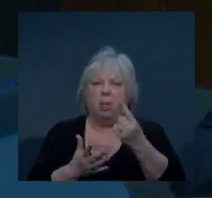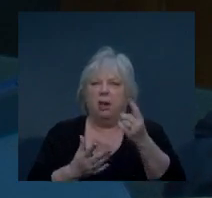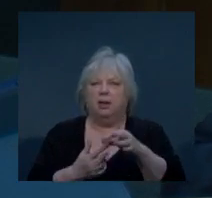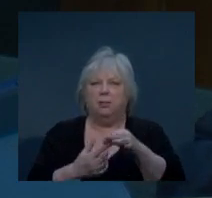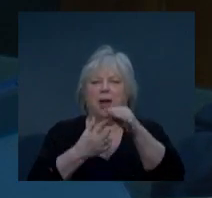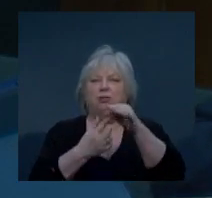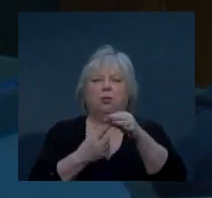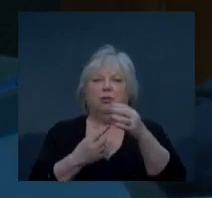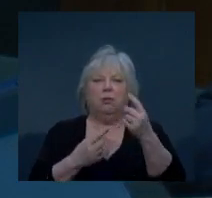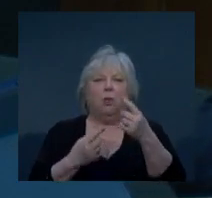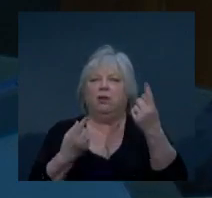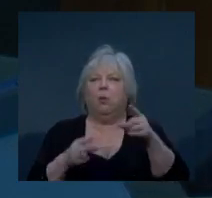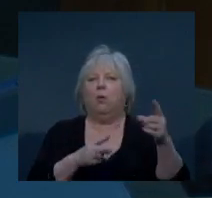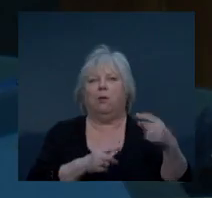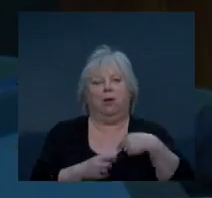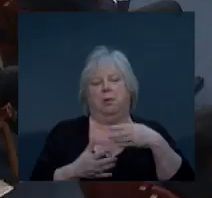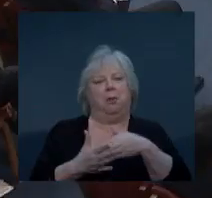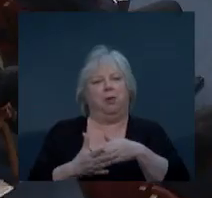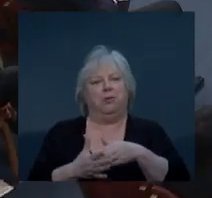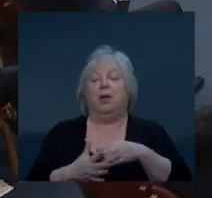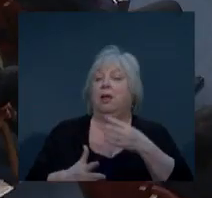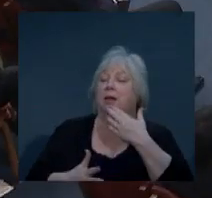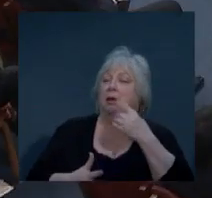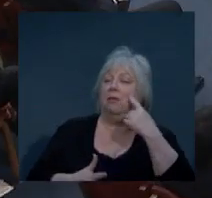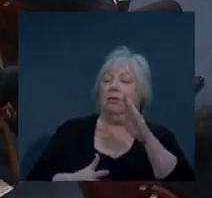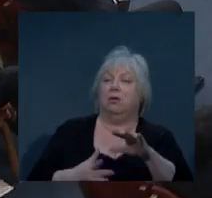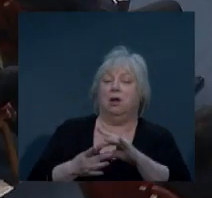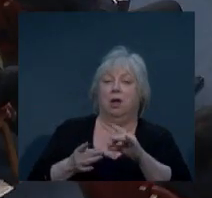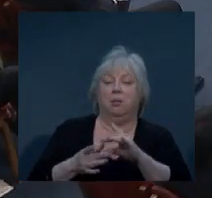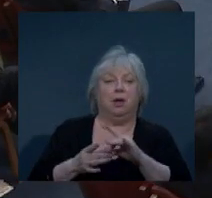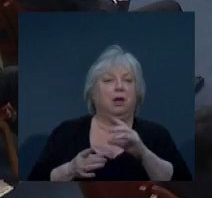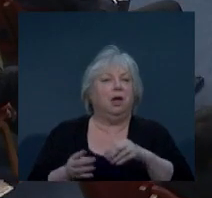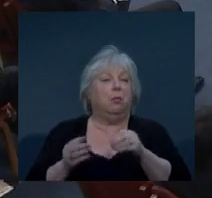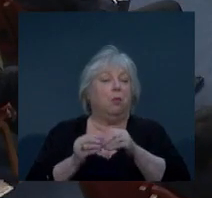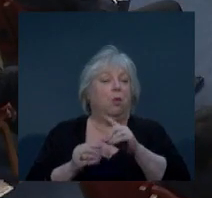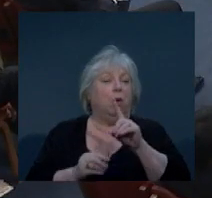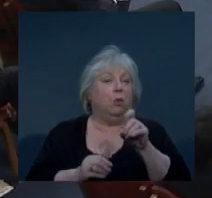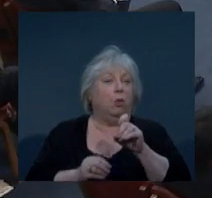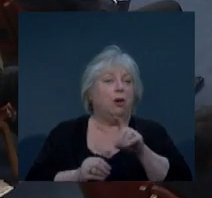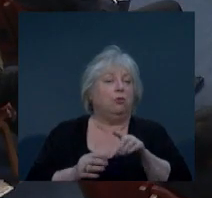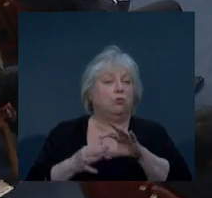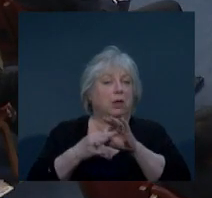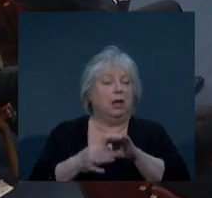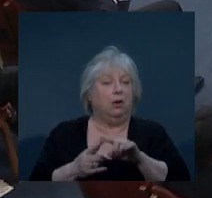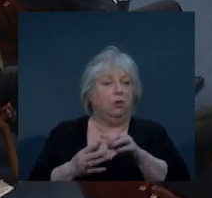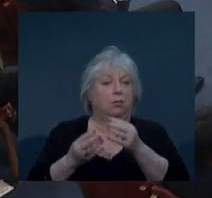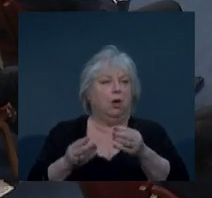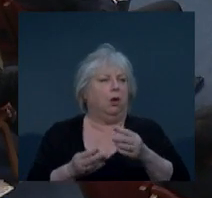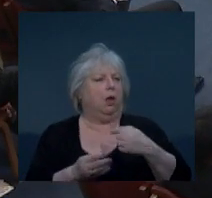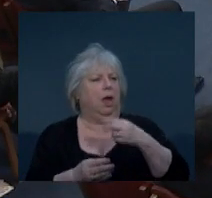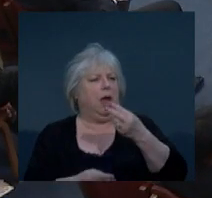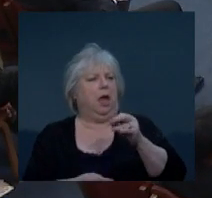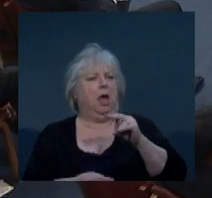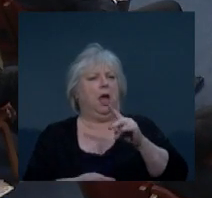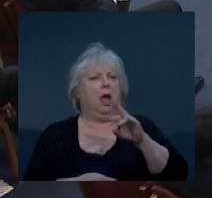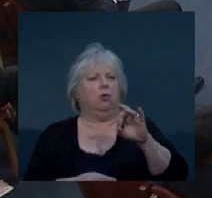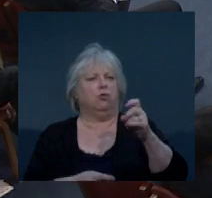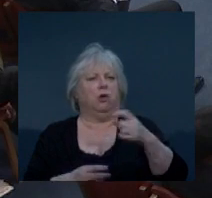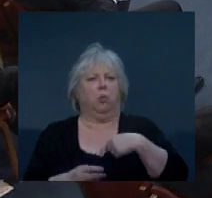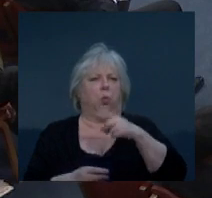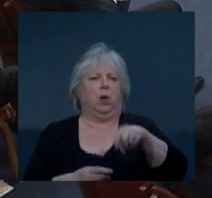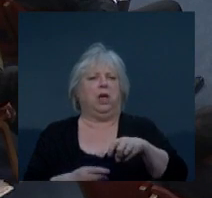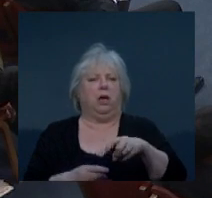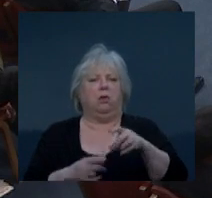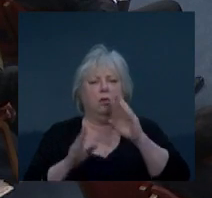I'm opposed to it. Thank you for that comment. Are there any other questions of the motion? We need to deal with business rather than